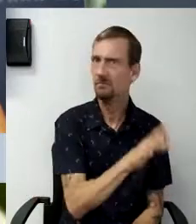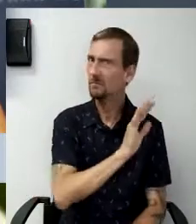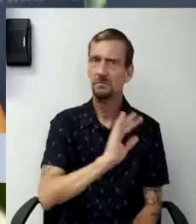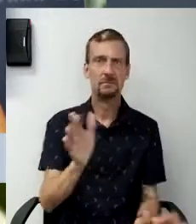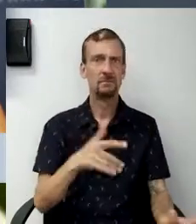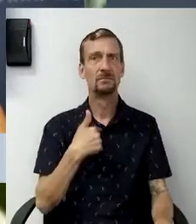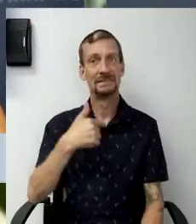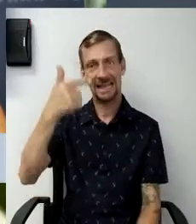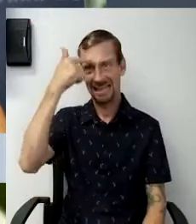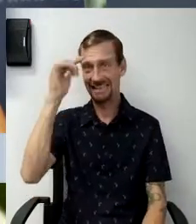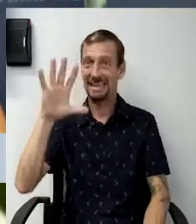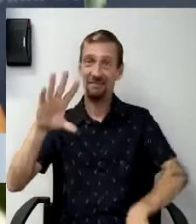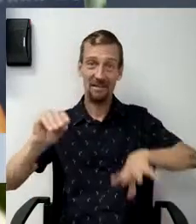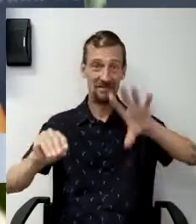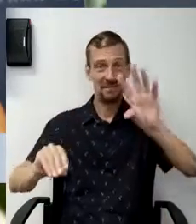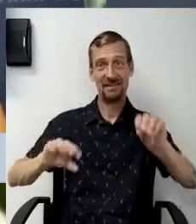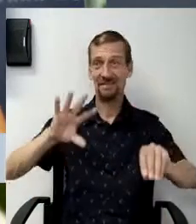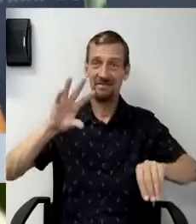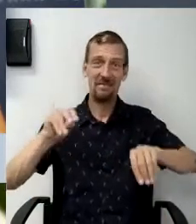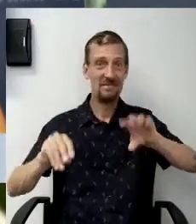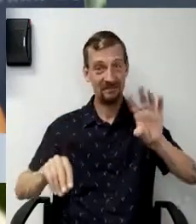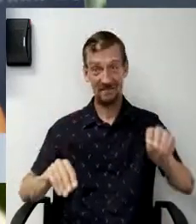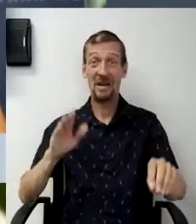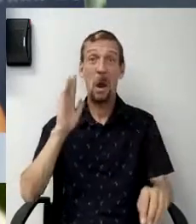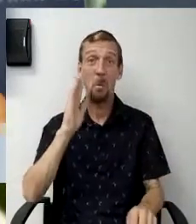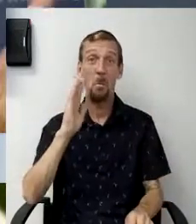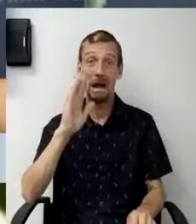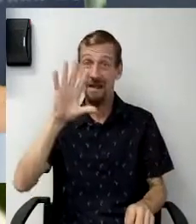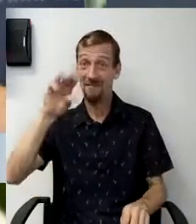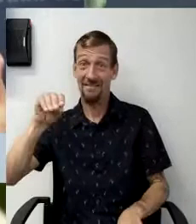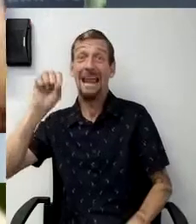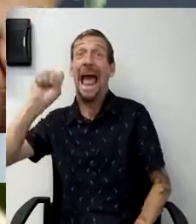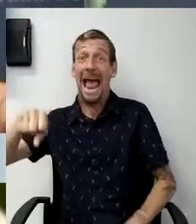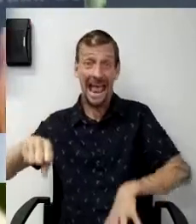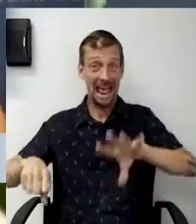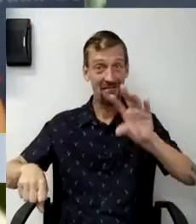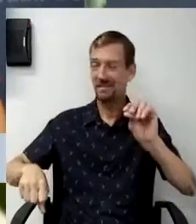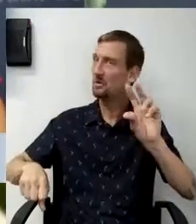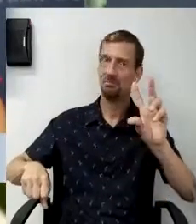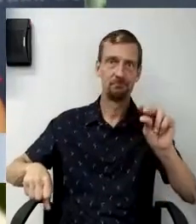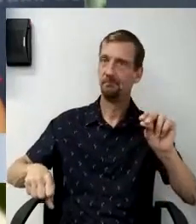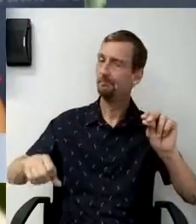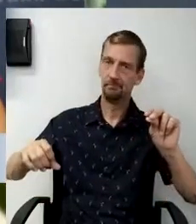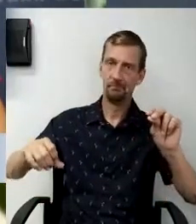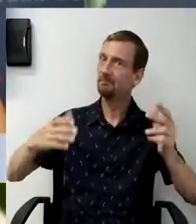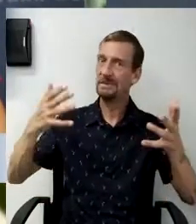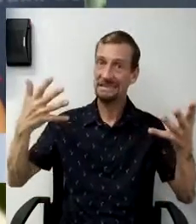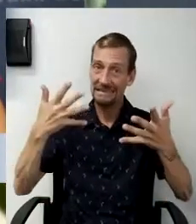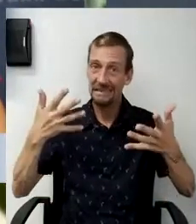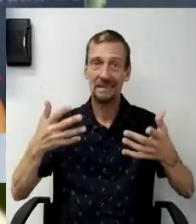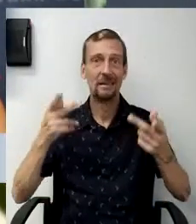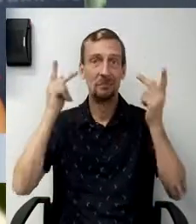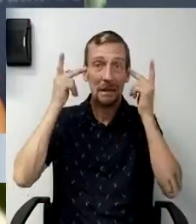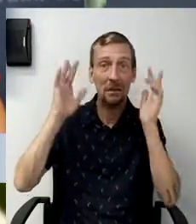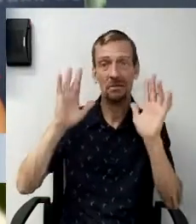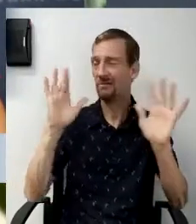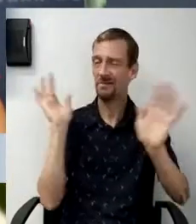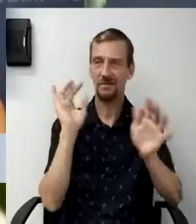I think 50-50. Yeah, People I are think you're against right. it, So, afraid of it, anxious about yeah, it.